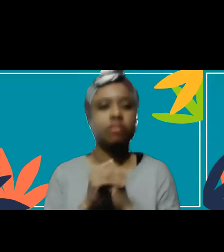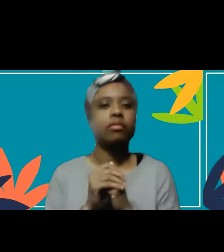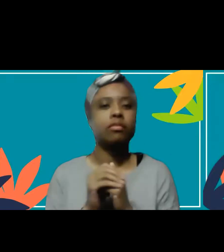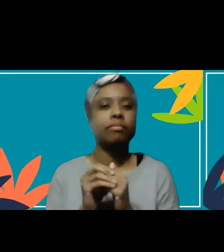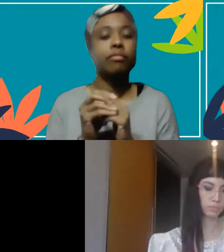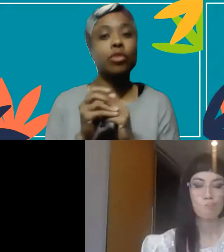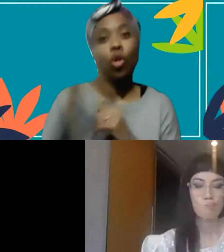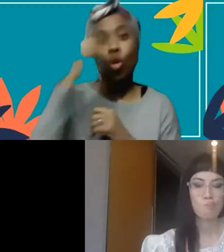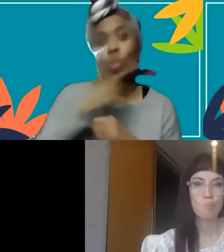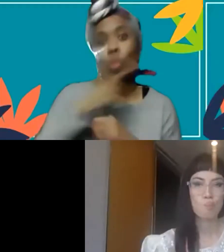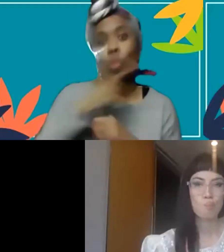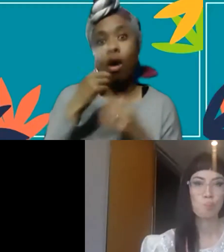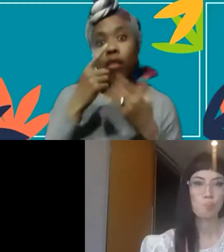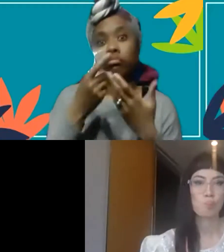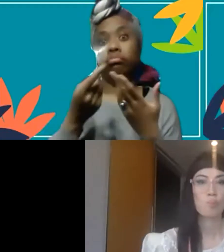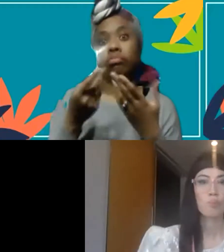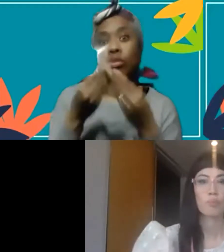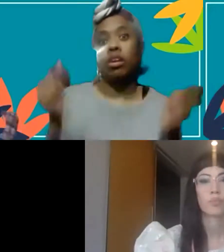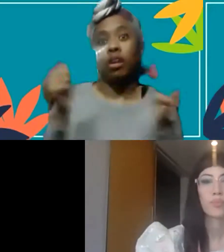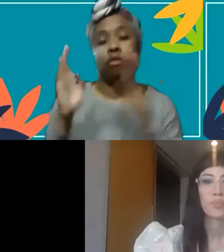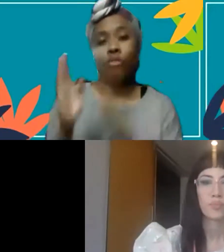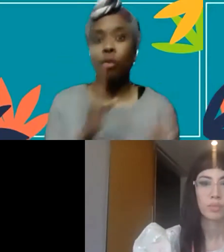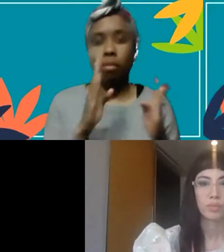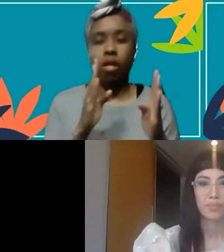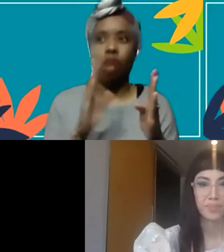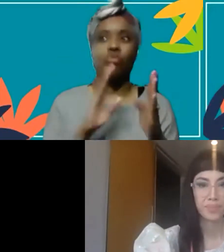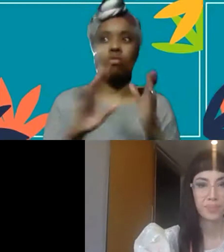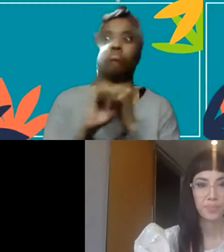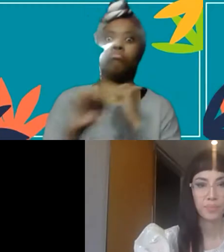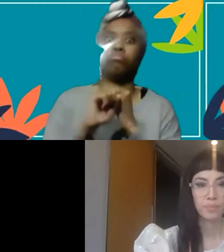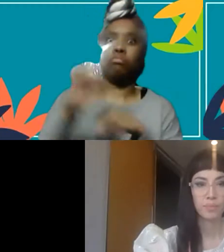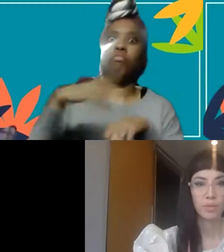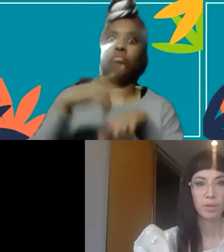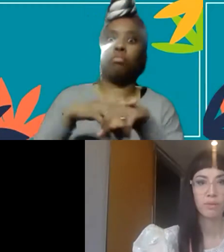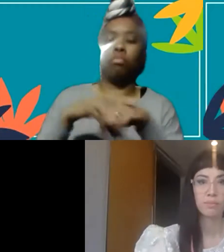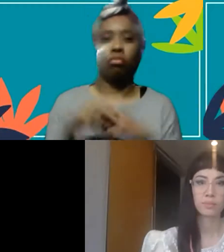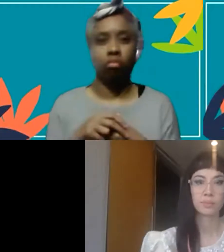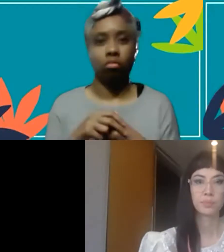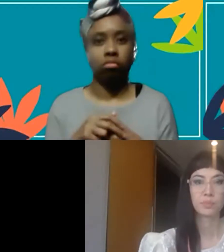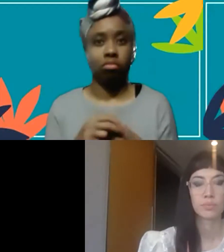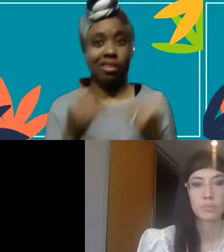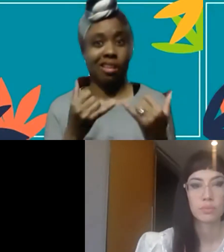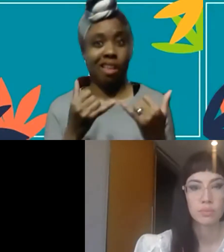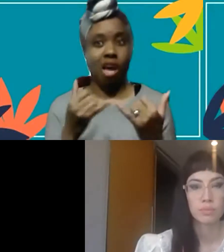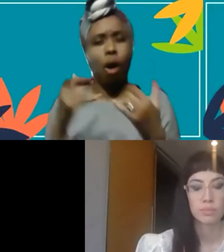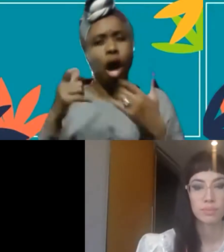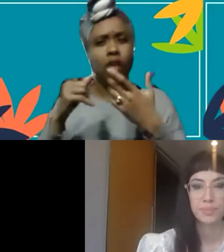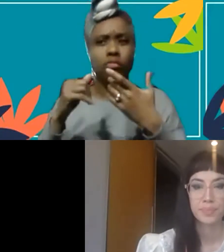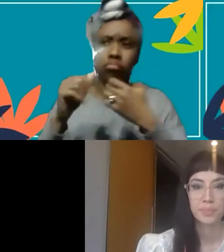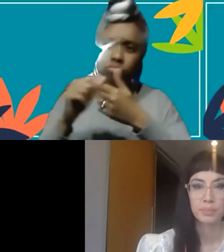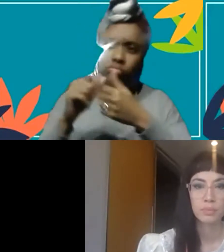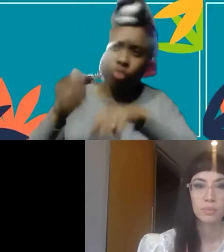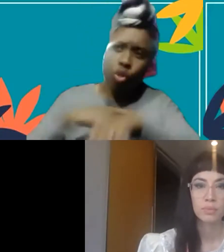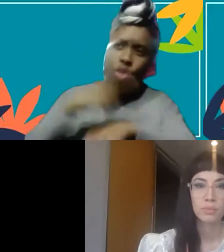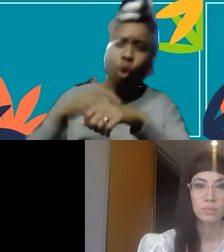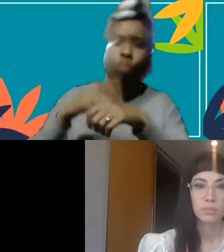for COVID-19 gained national attention because it spoke to both this moment and the longer term solutions we need to build. So Khara, as a